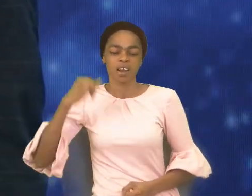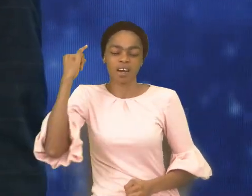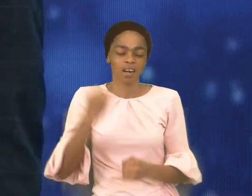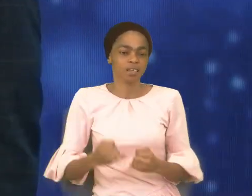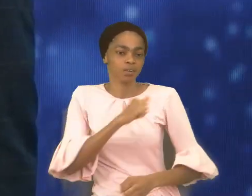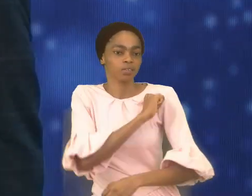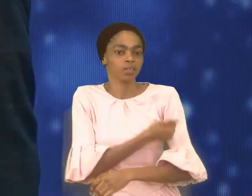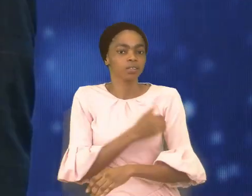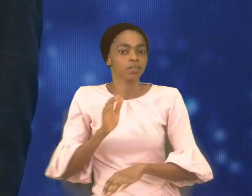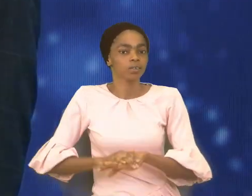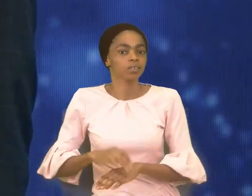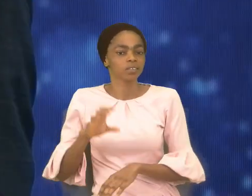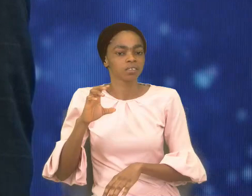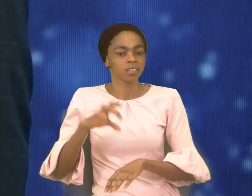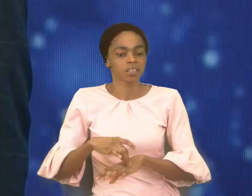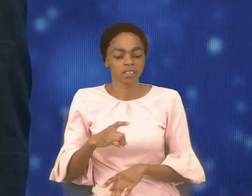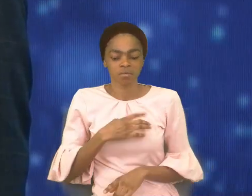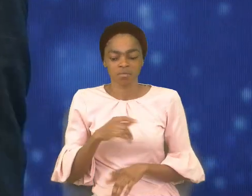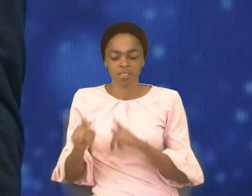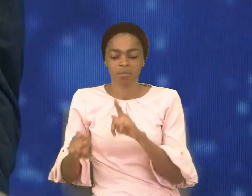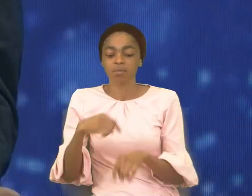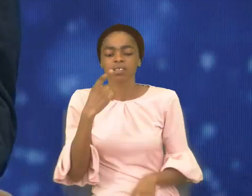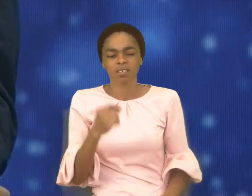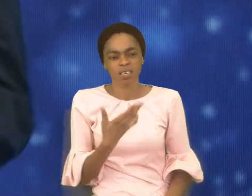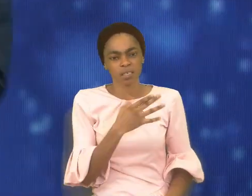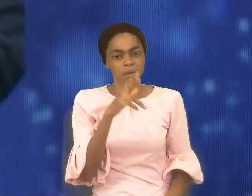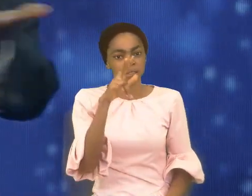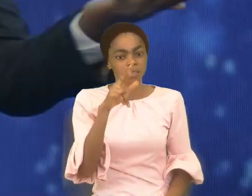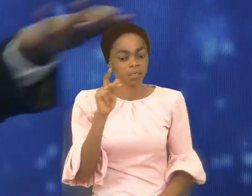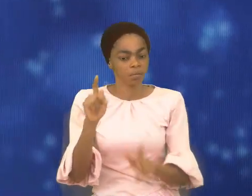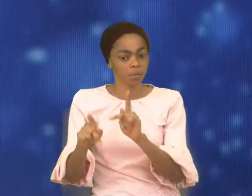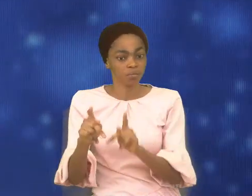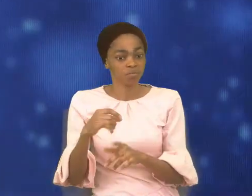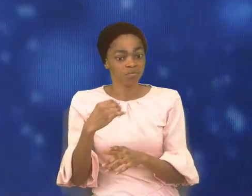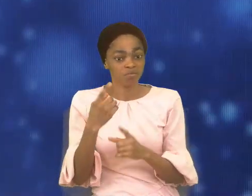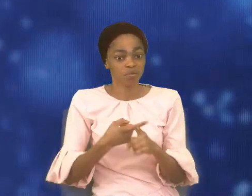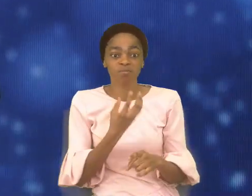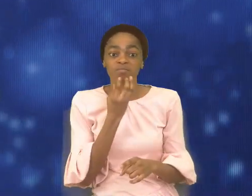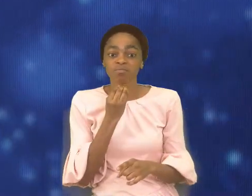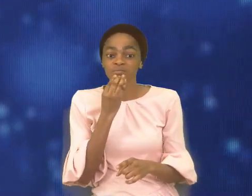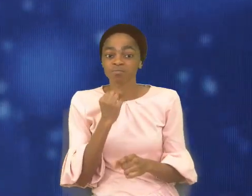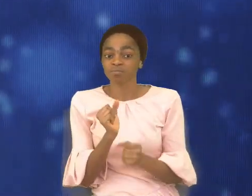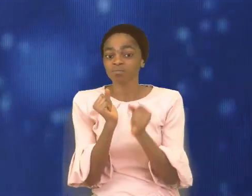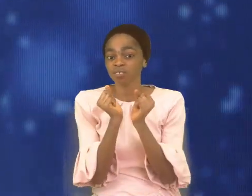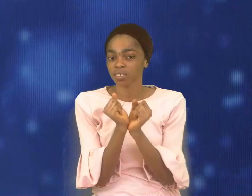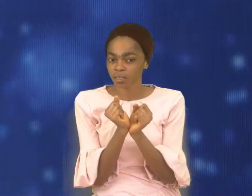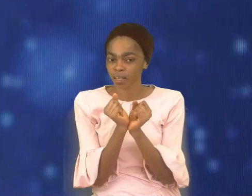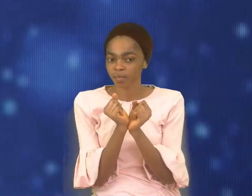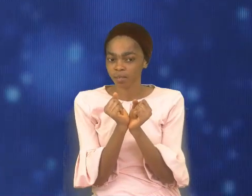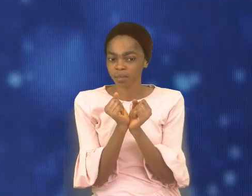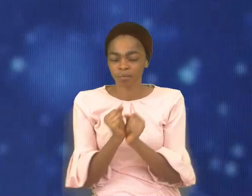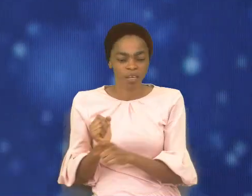those Jewish slaves, captives, they will not fall down to your idol. He